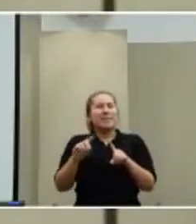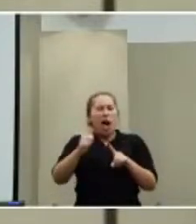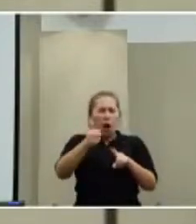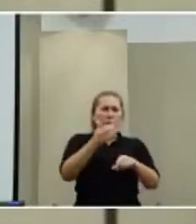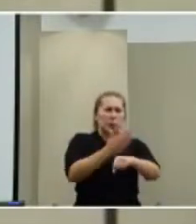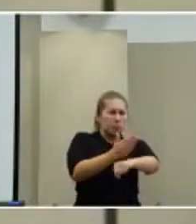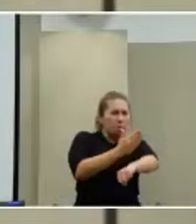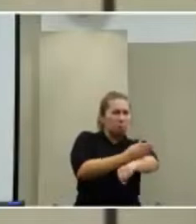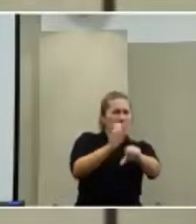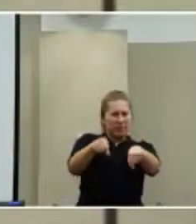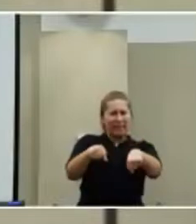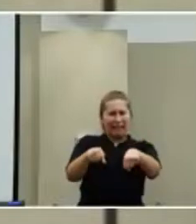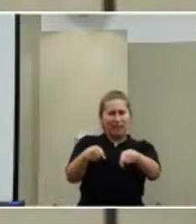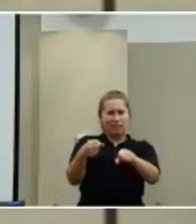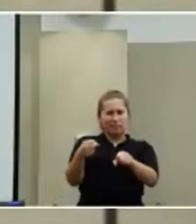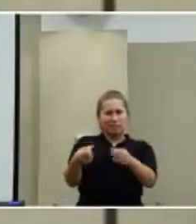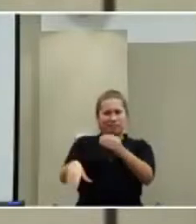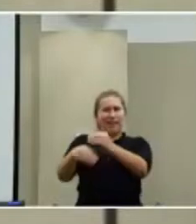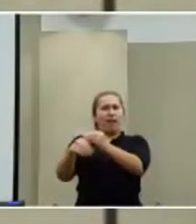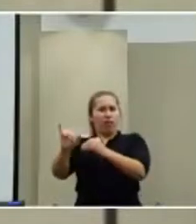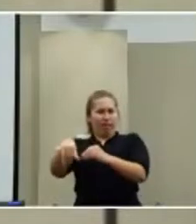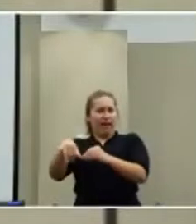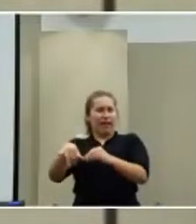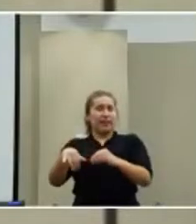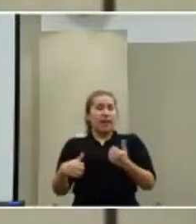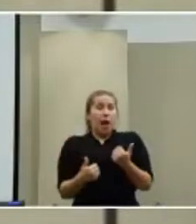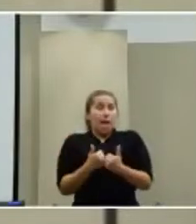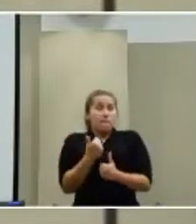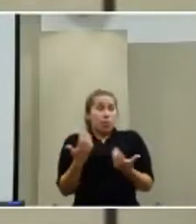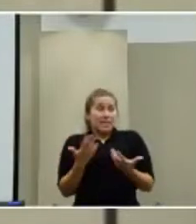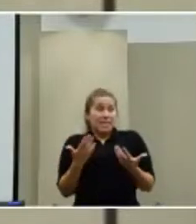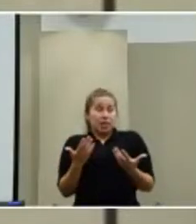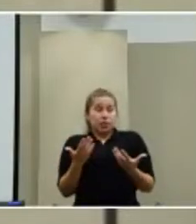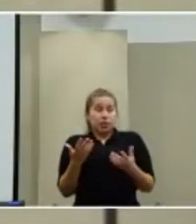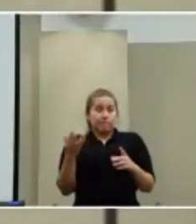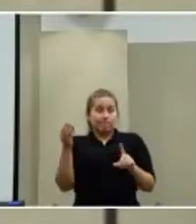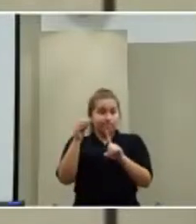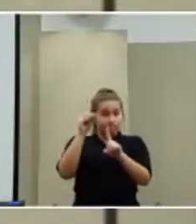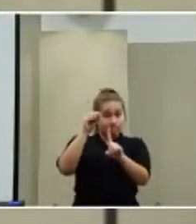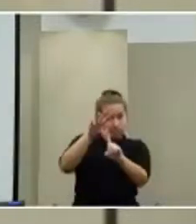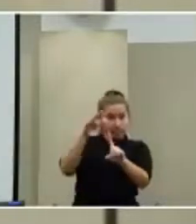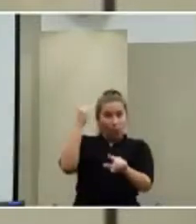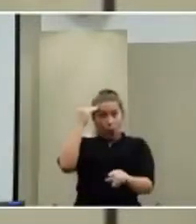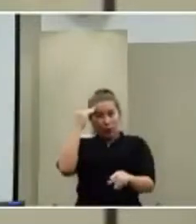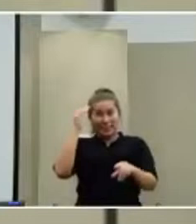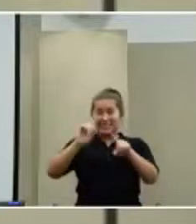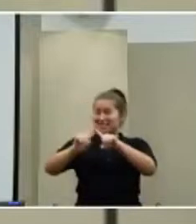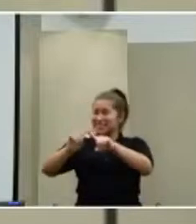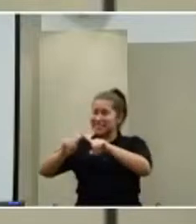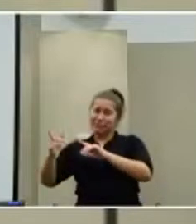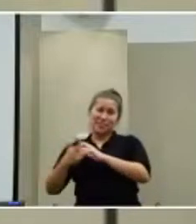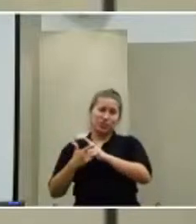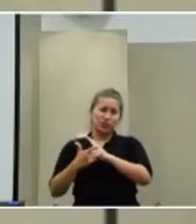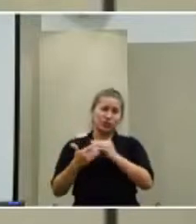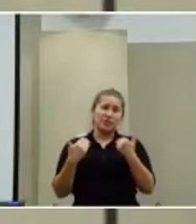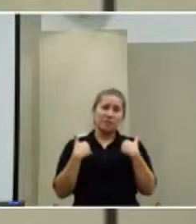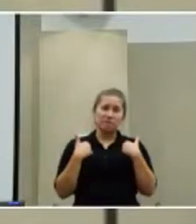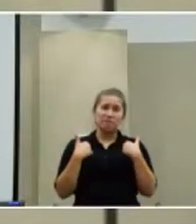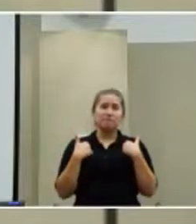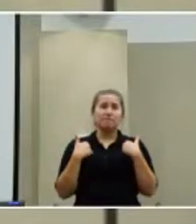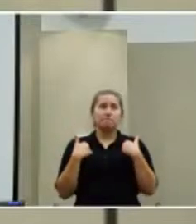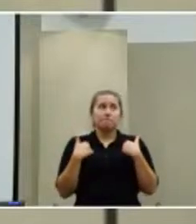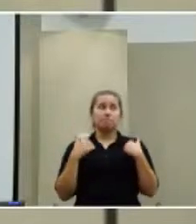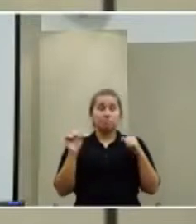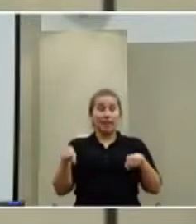in addition to that. Yeah, and I'm mostly here to bring that to the awareness. There's different technologies for this, and